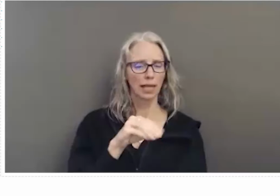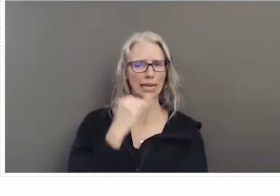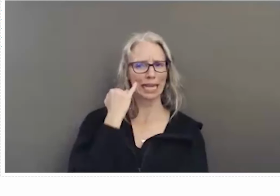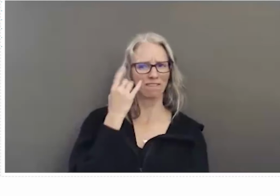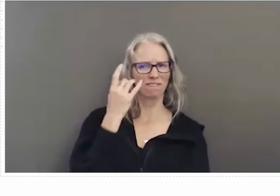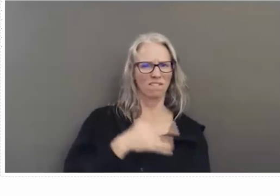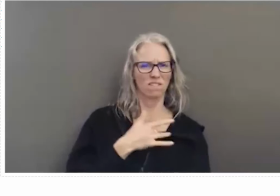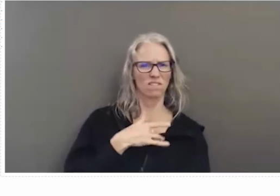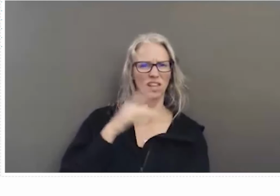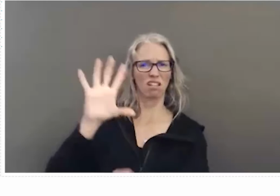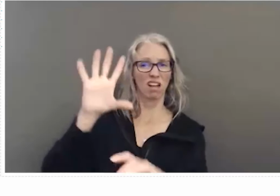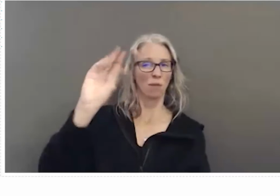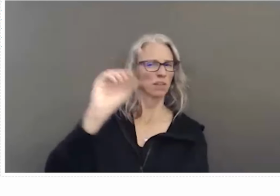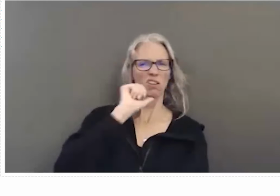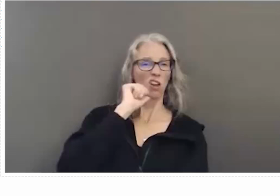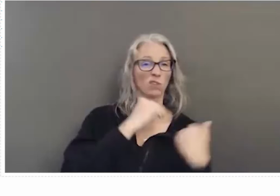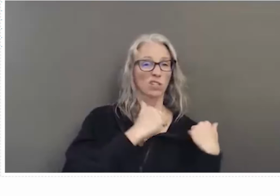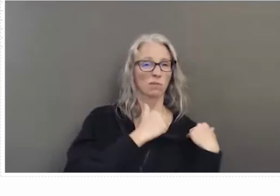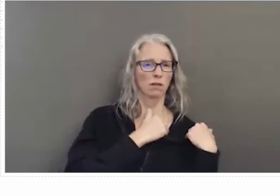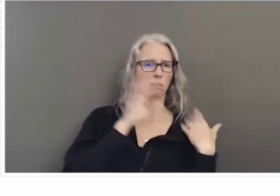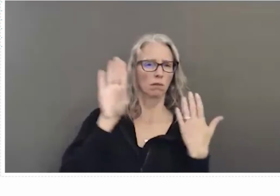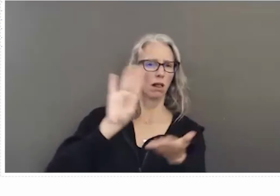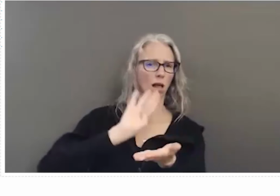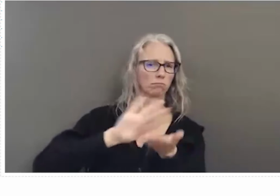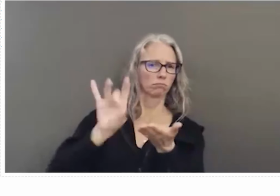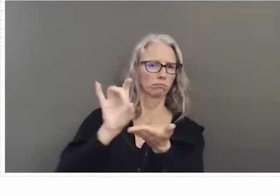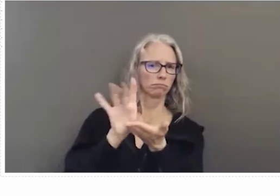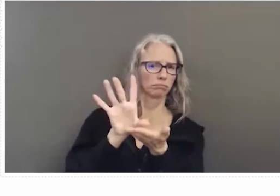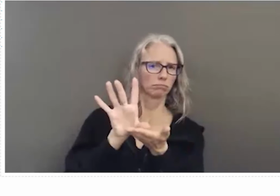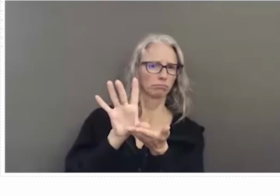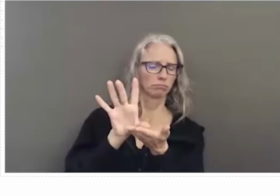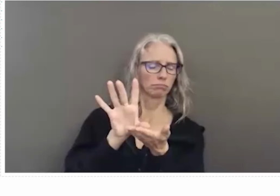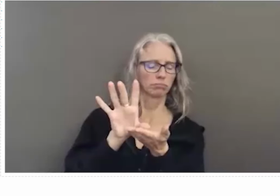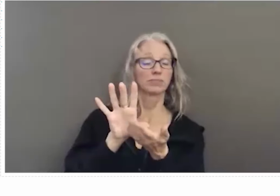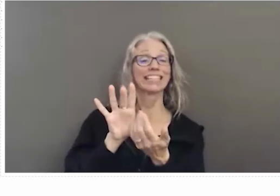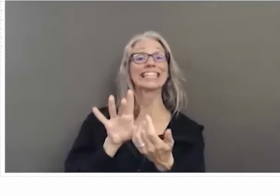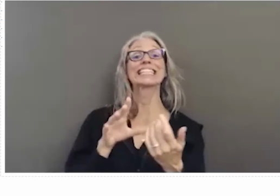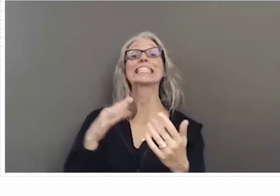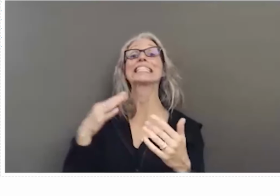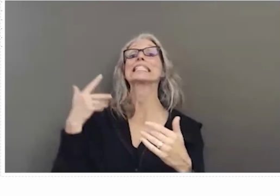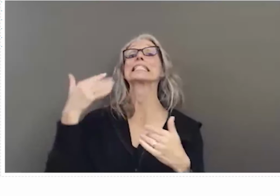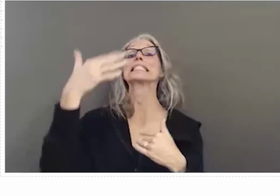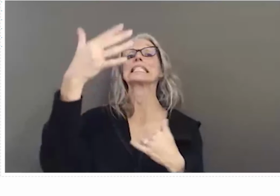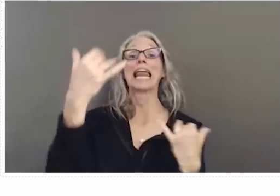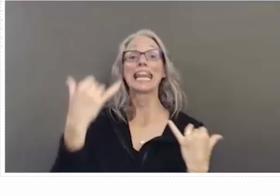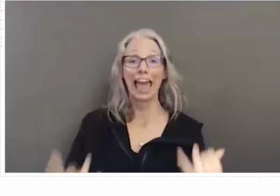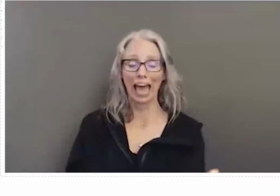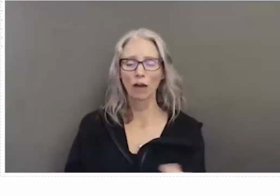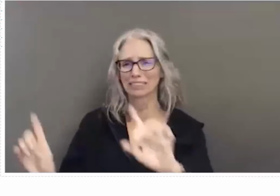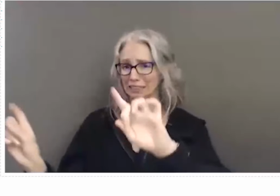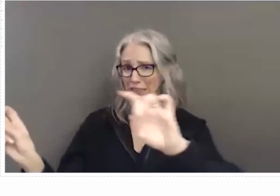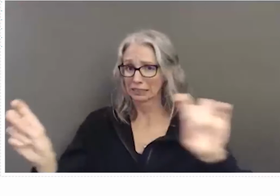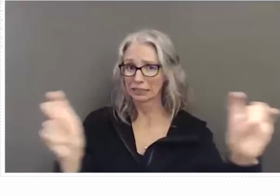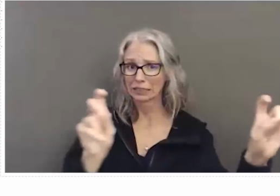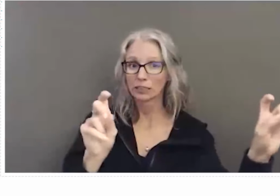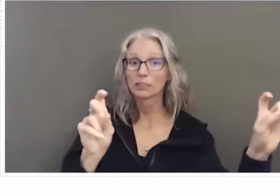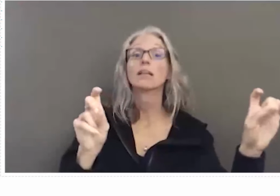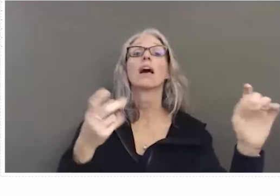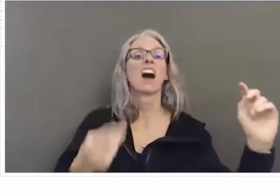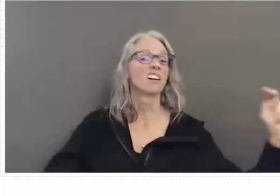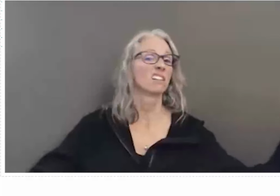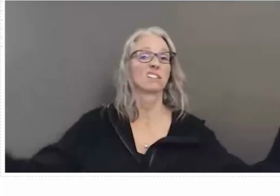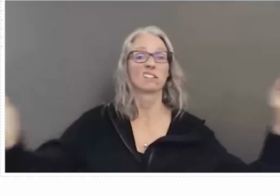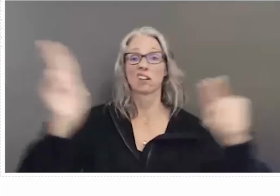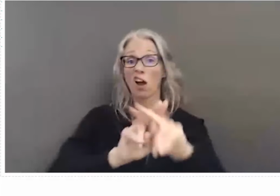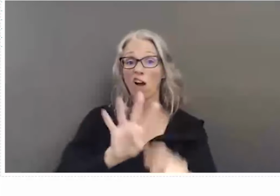which was done towards with 4,000 respondents in Canada, it's now at 45% of the latest figures that we have from this